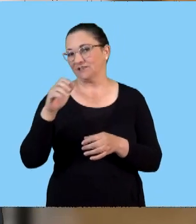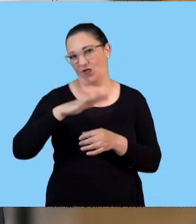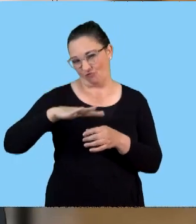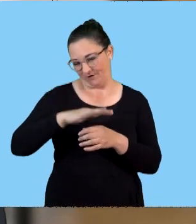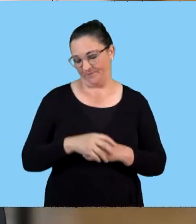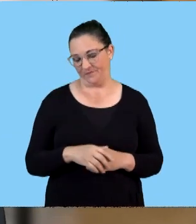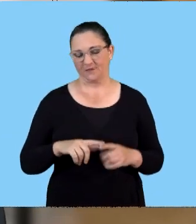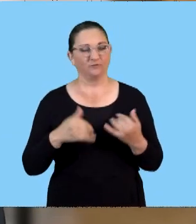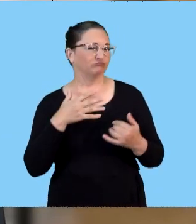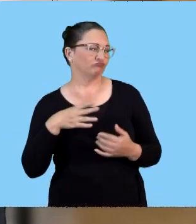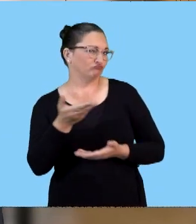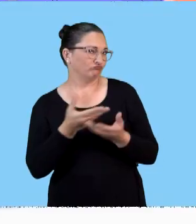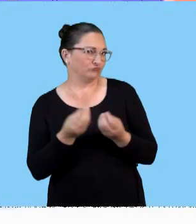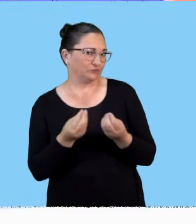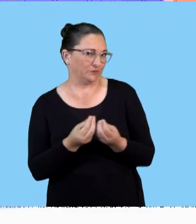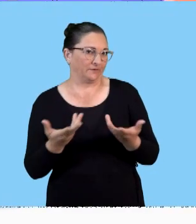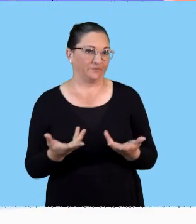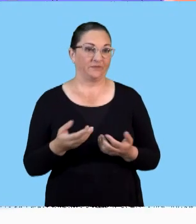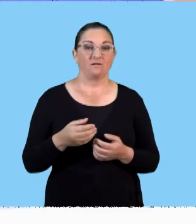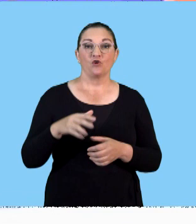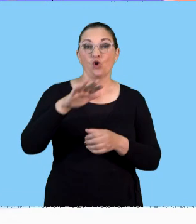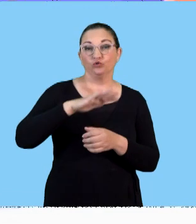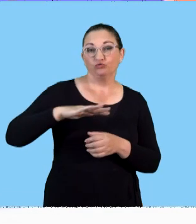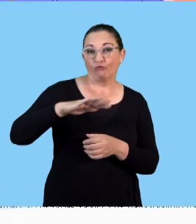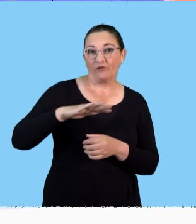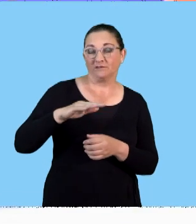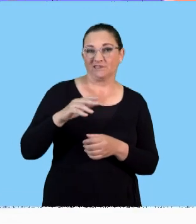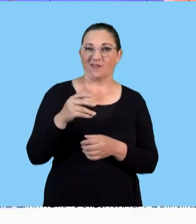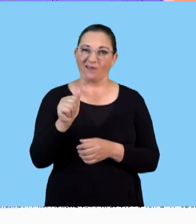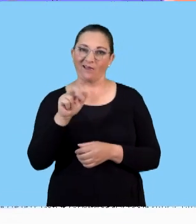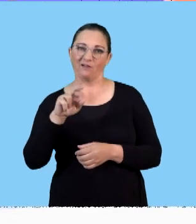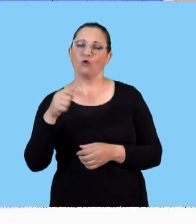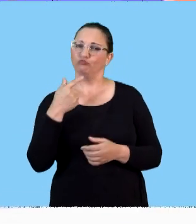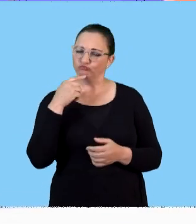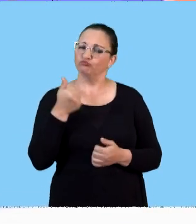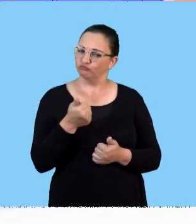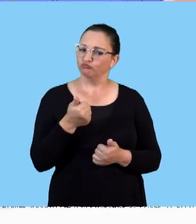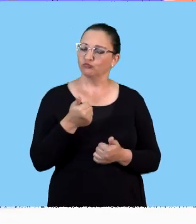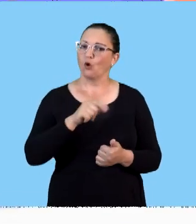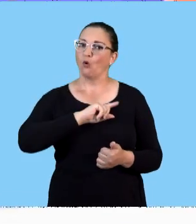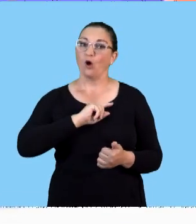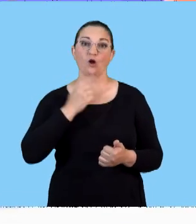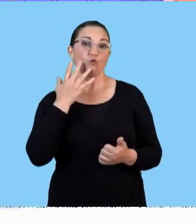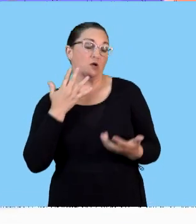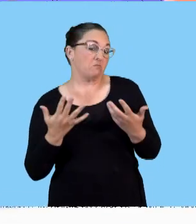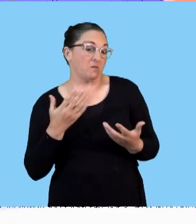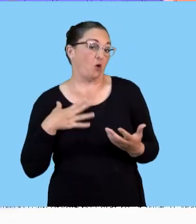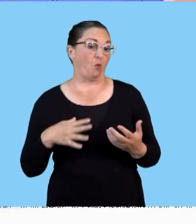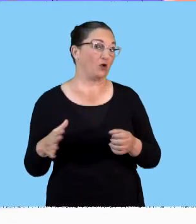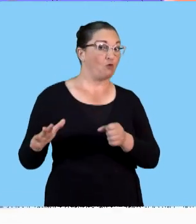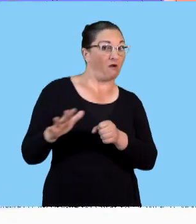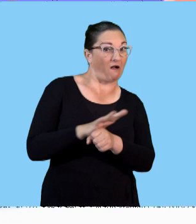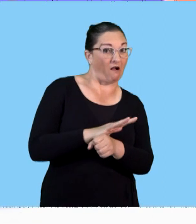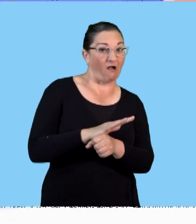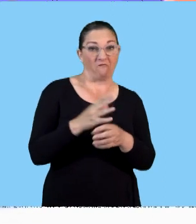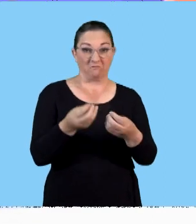you. Did you know that the surface area is useful because it tells you how much material is required in order to cover